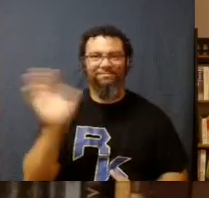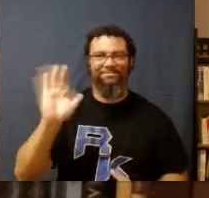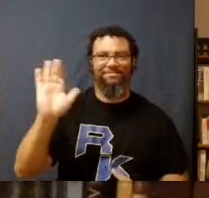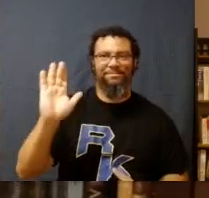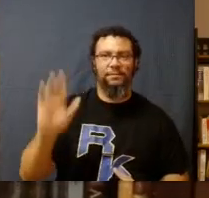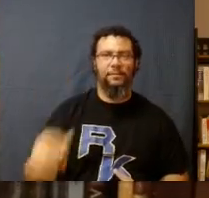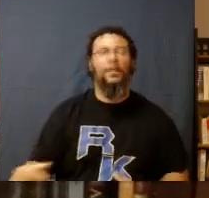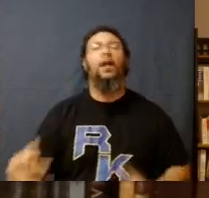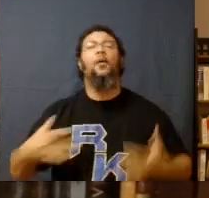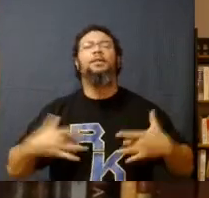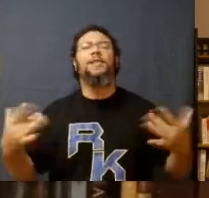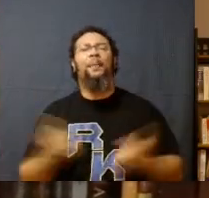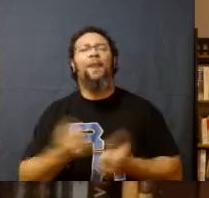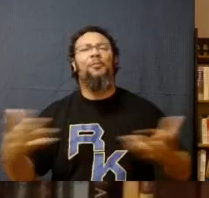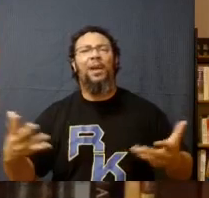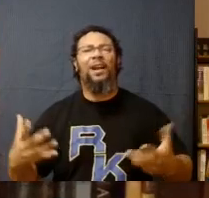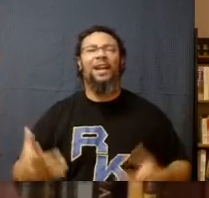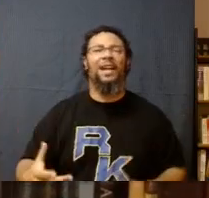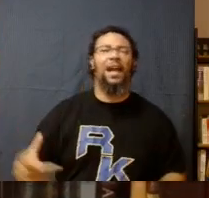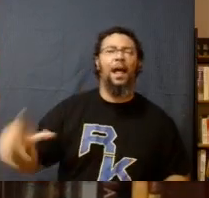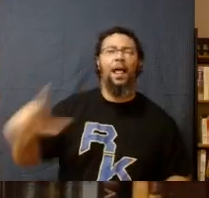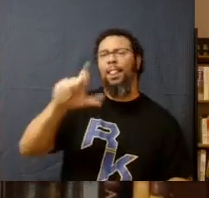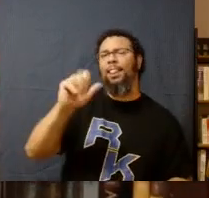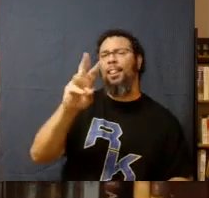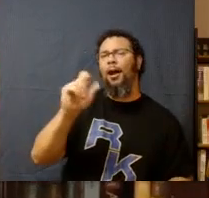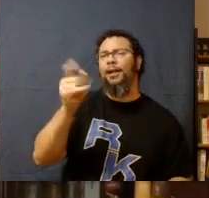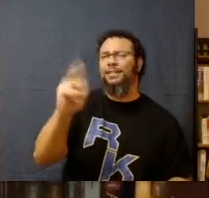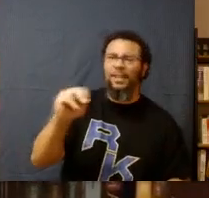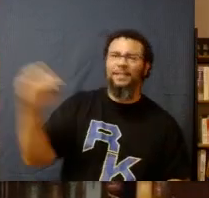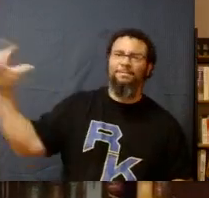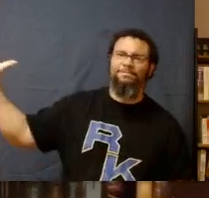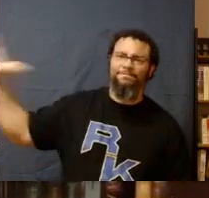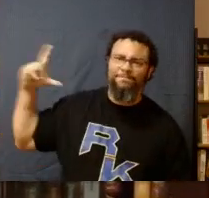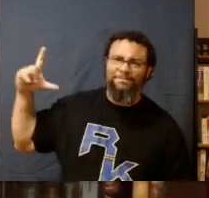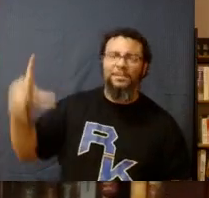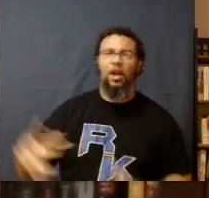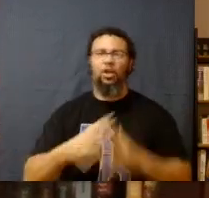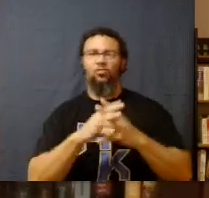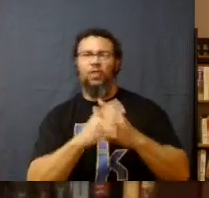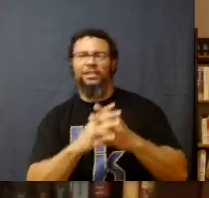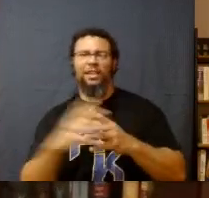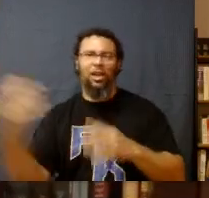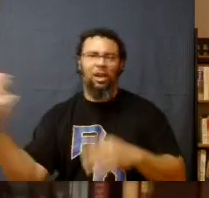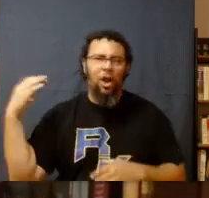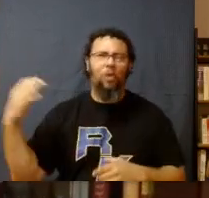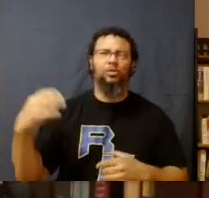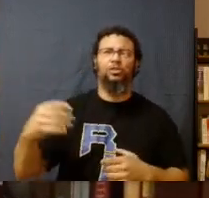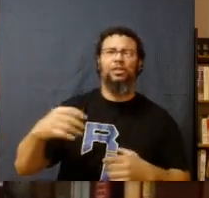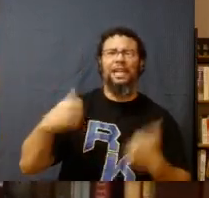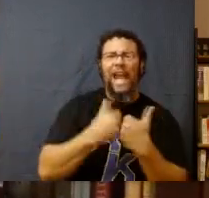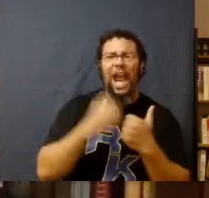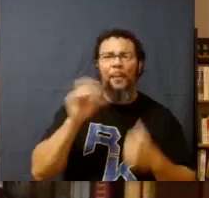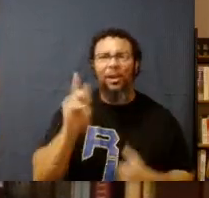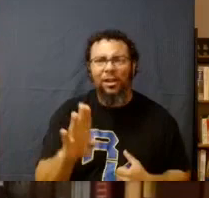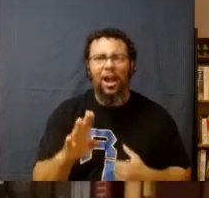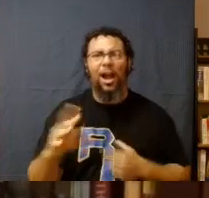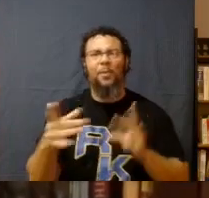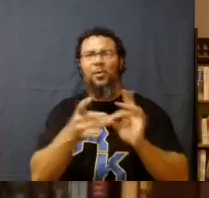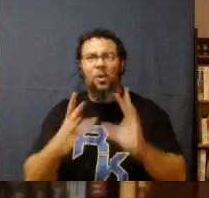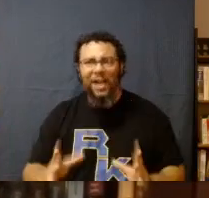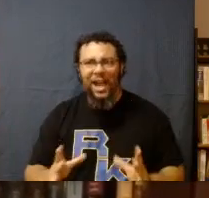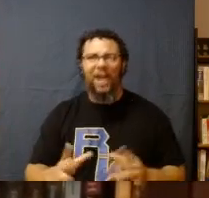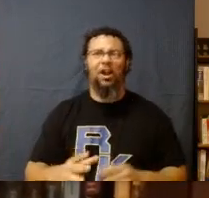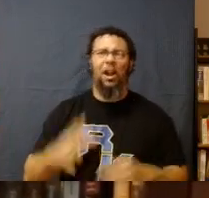everybody. I'm Mr. Lawton, science teacher, game club organizer, wrestling coach, and I'm super excited to meet everybody and start